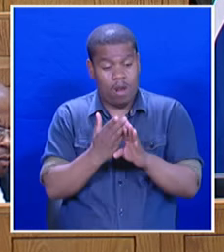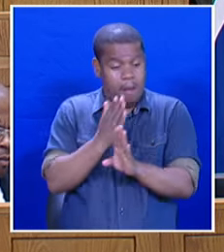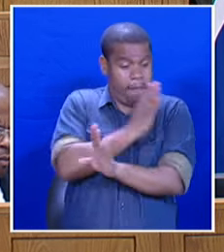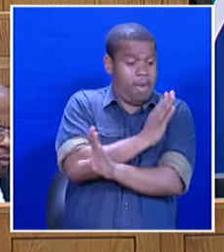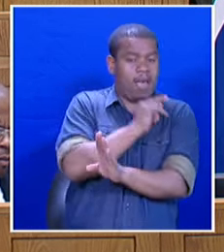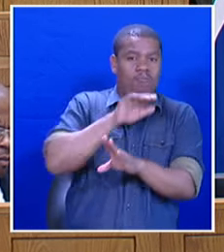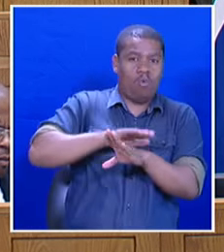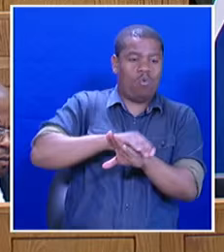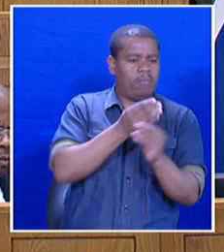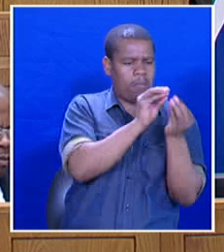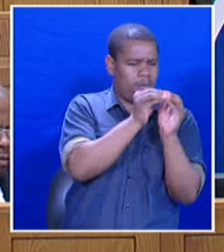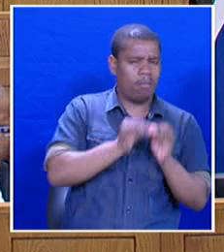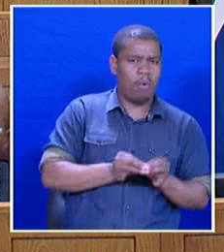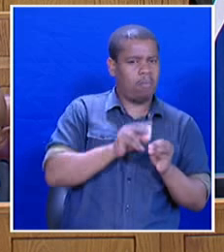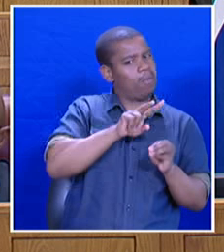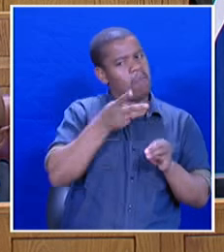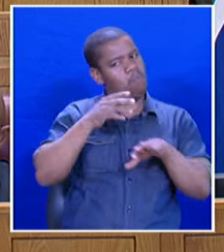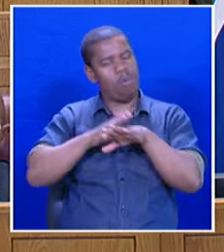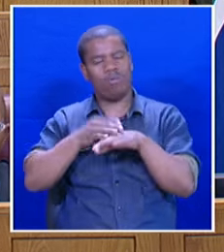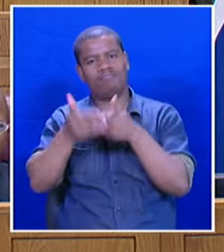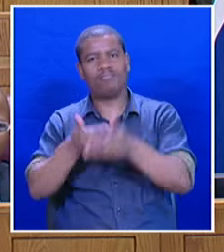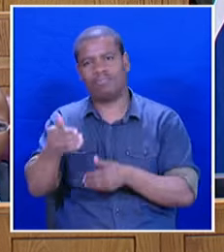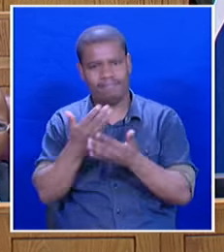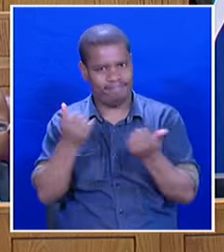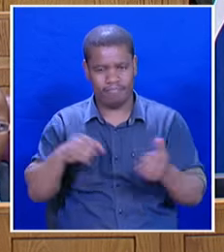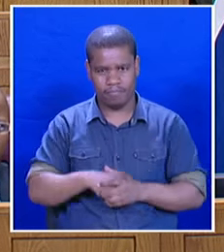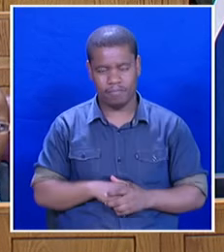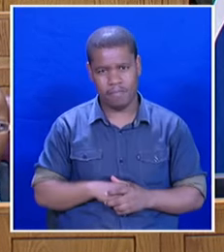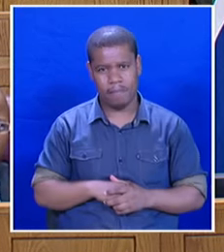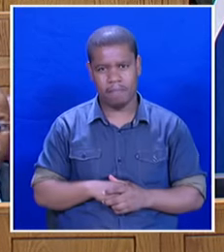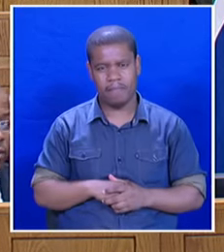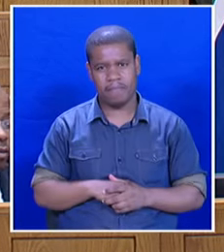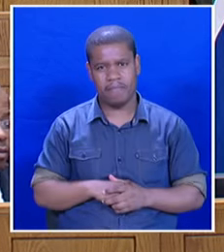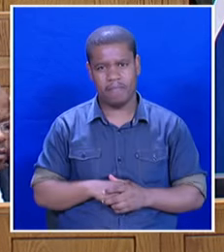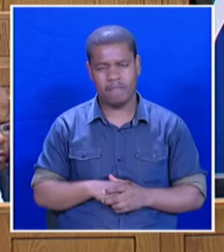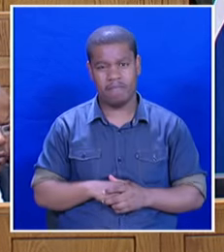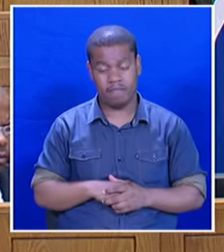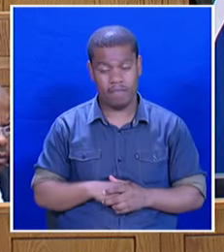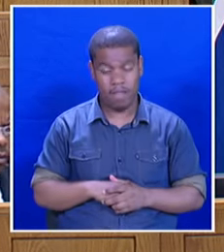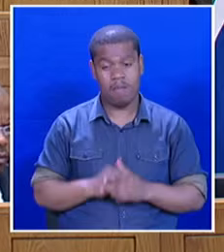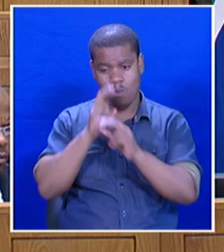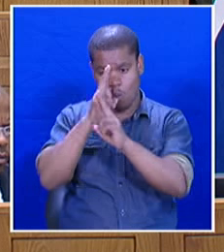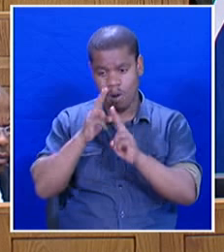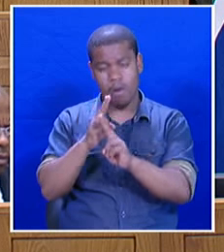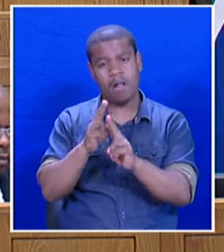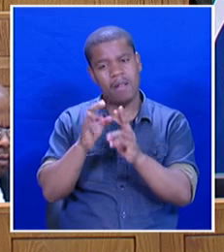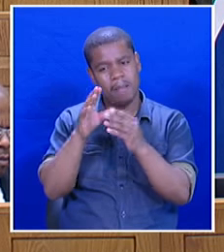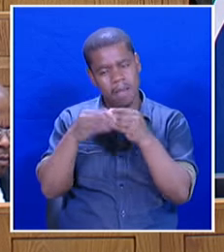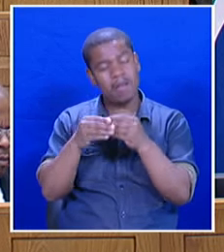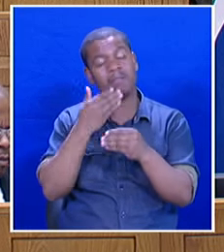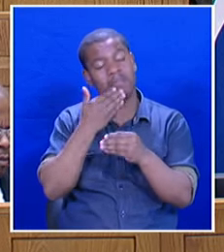make do with the rest of your minutes, but honourable members, please confine yourself to the